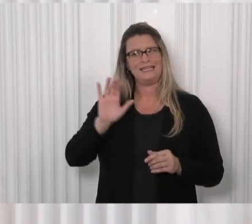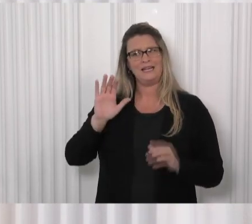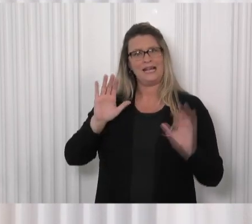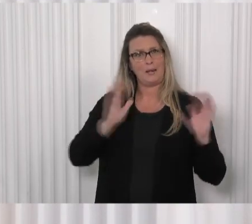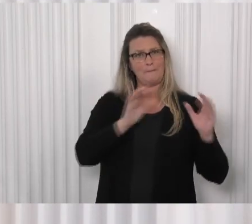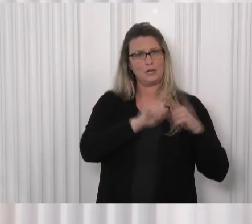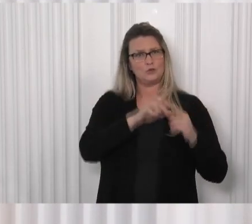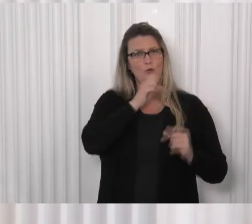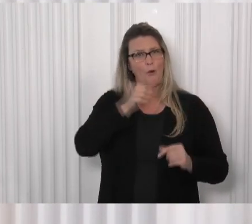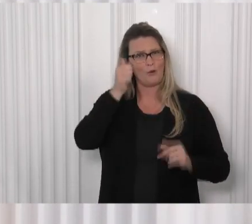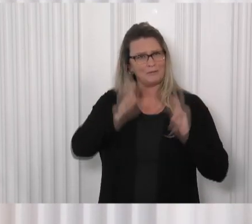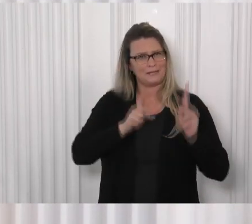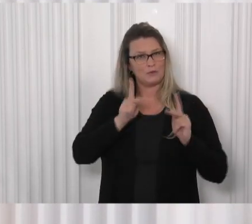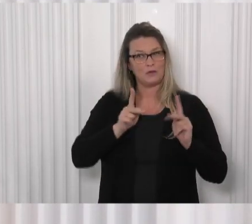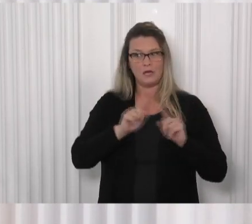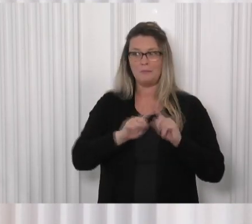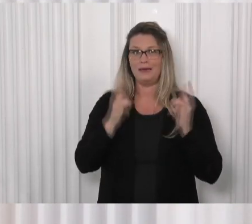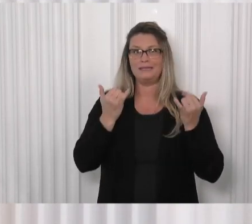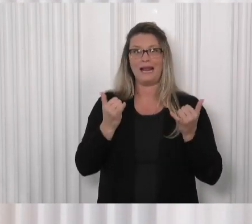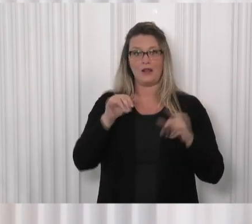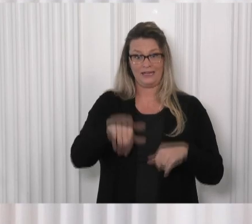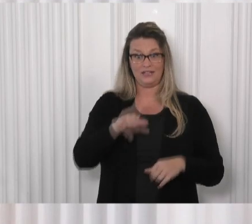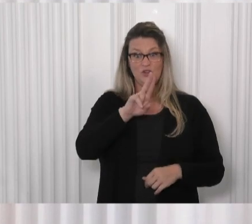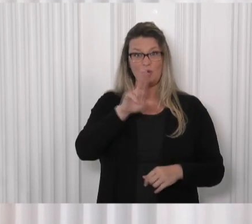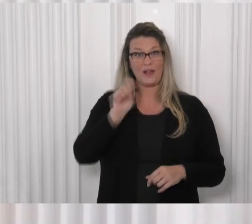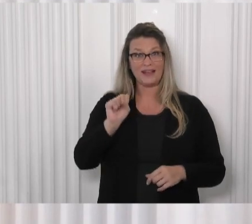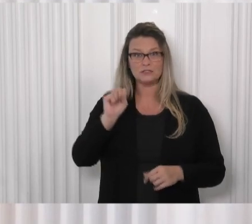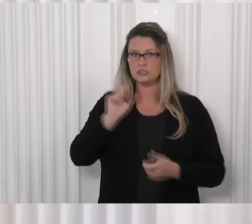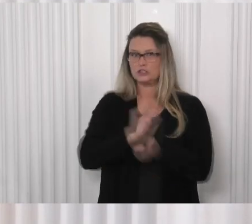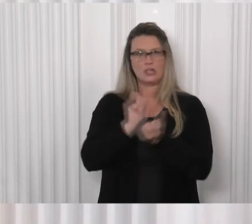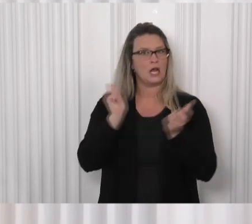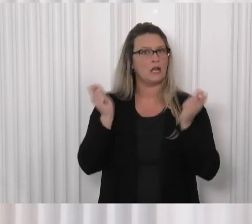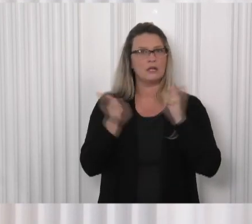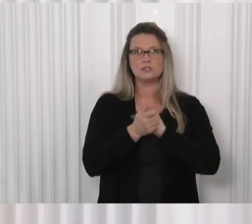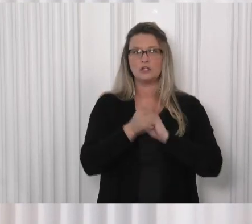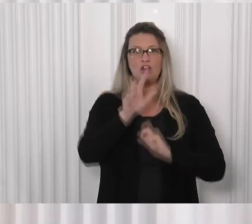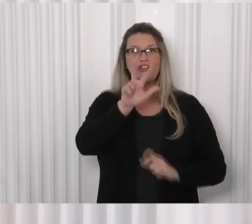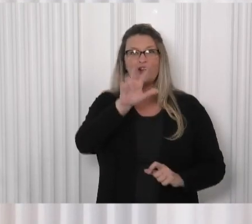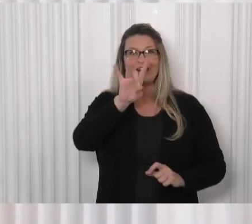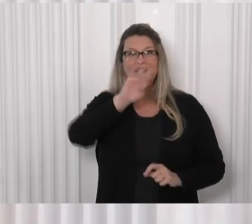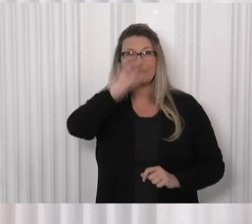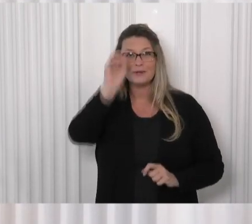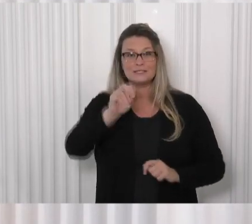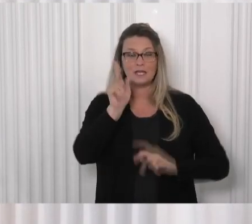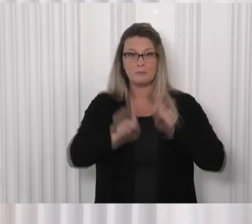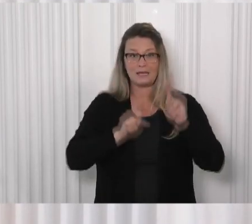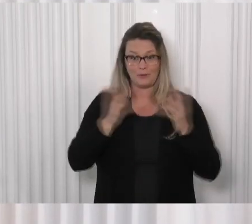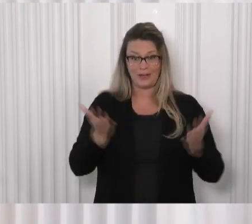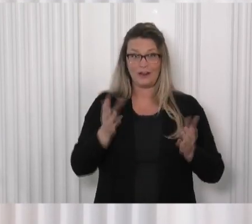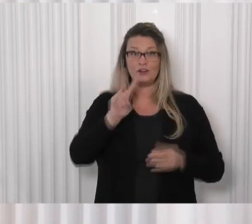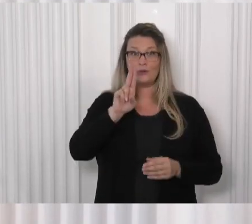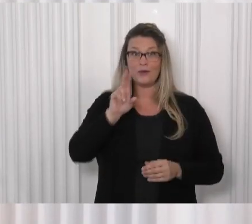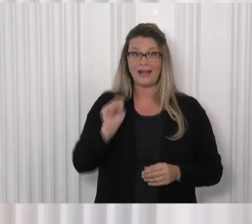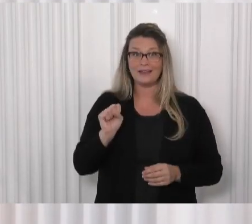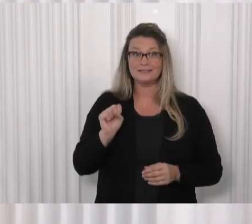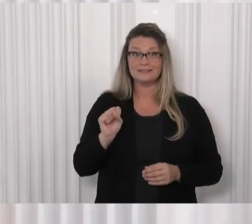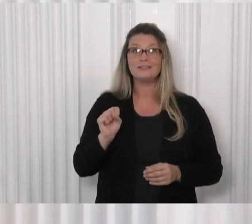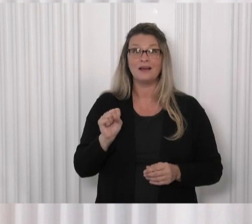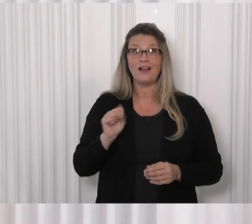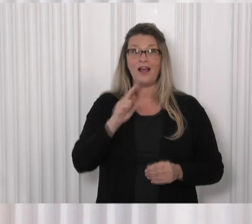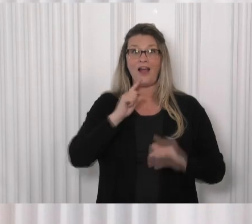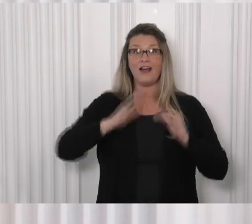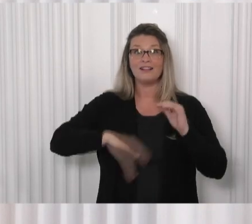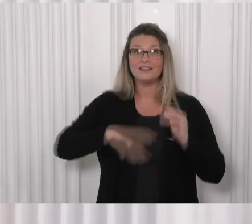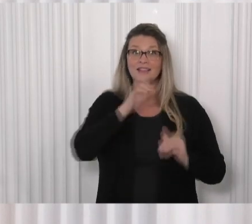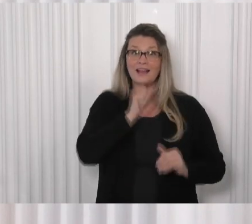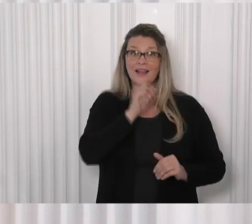that's changed now. In the United States, 38% of people in the hospital from this disease are less than 55 years